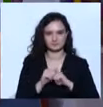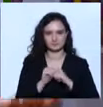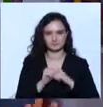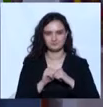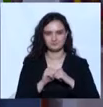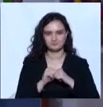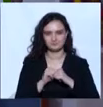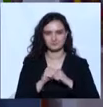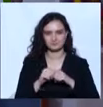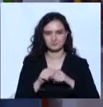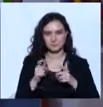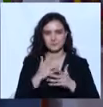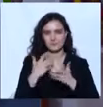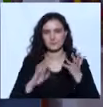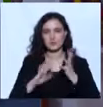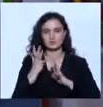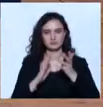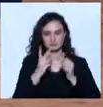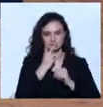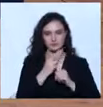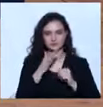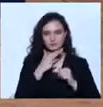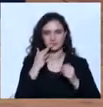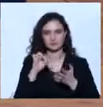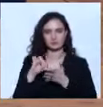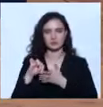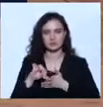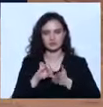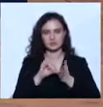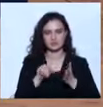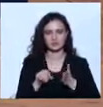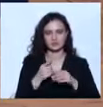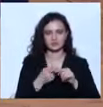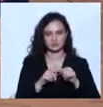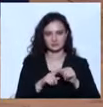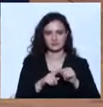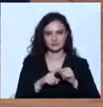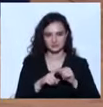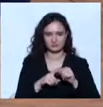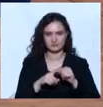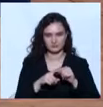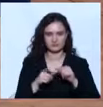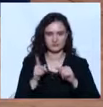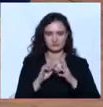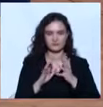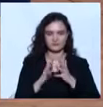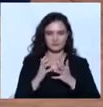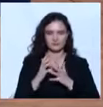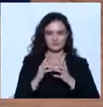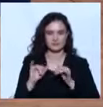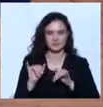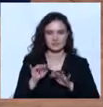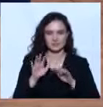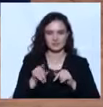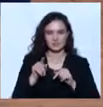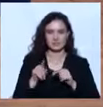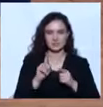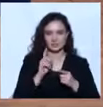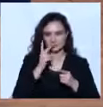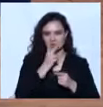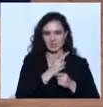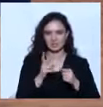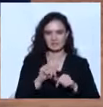The Call of the Wild, we see the main character go from the domestic to the wild, whereas here in White Fang, we